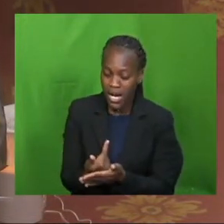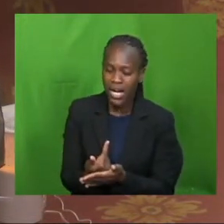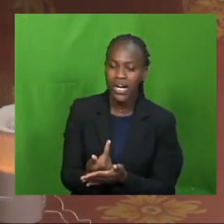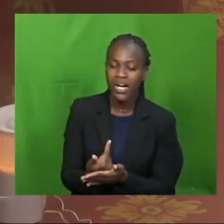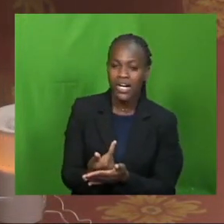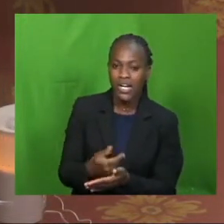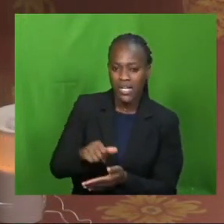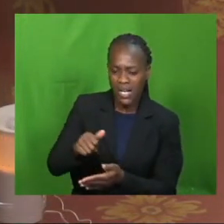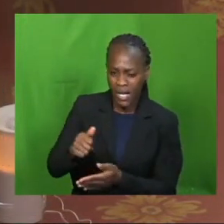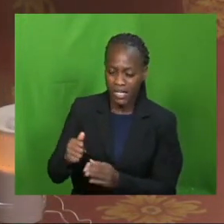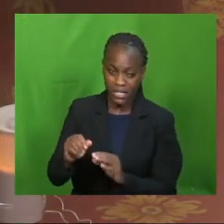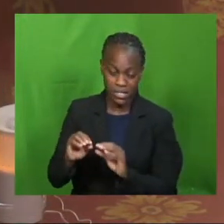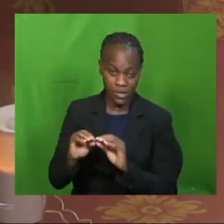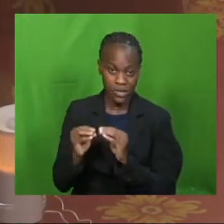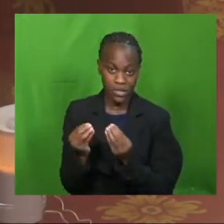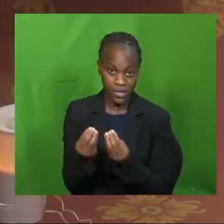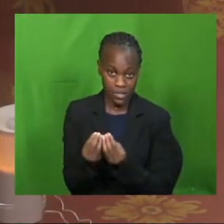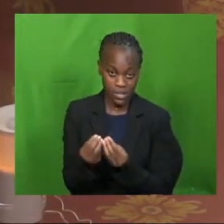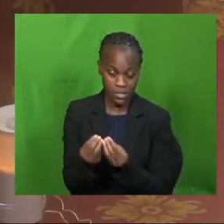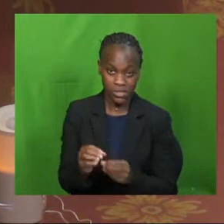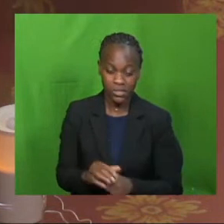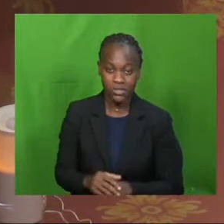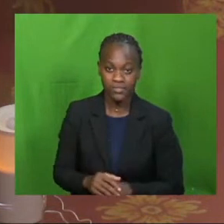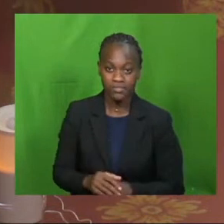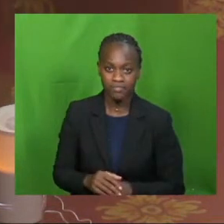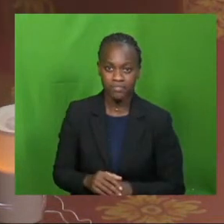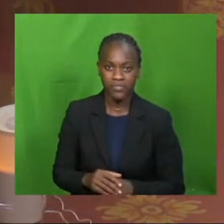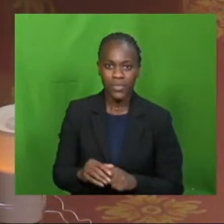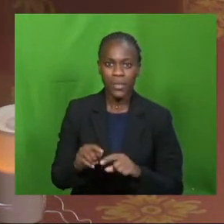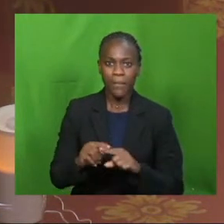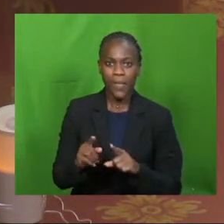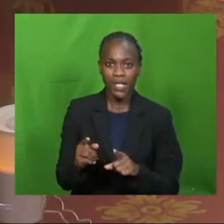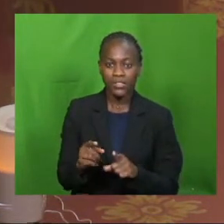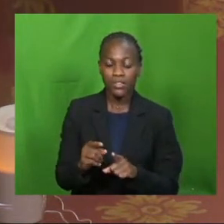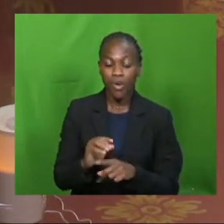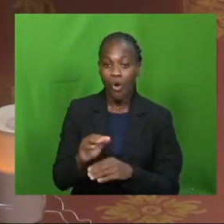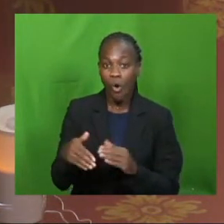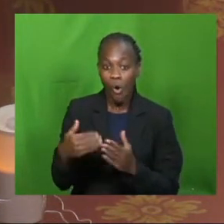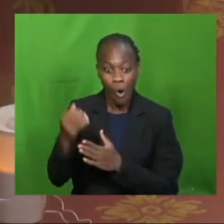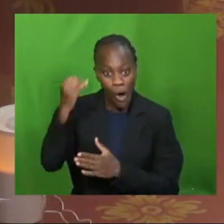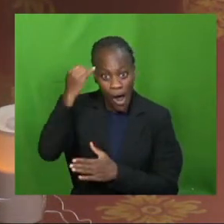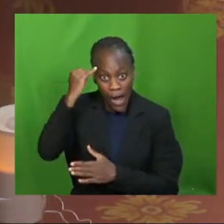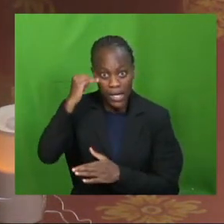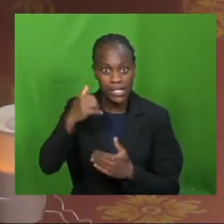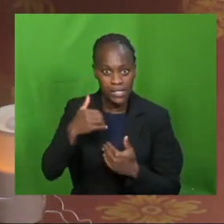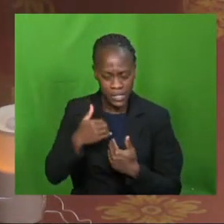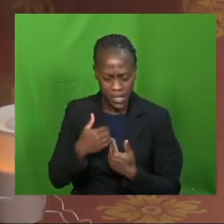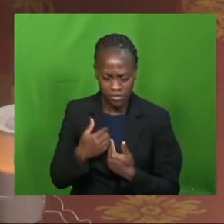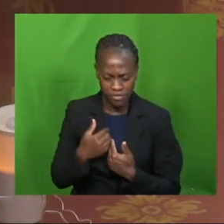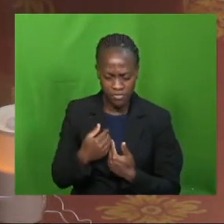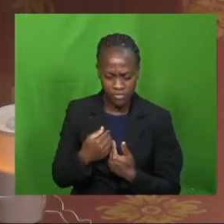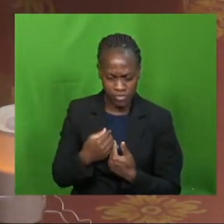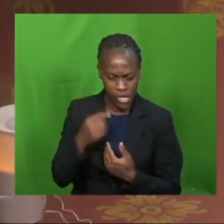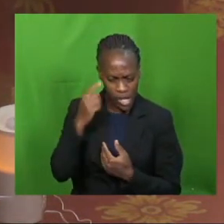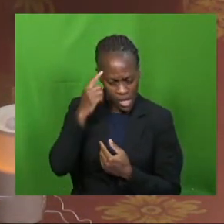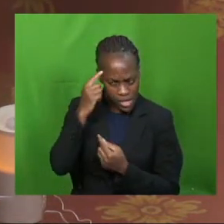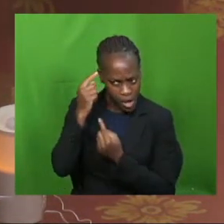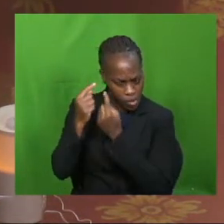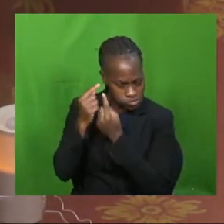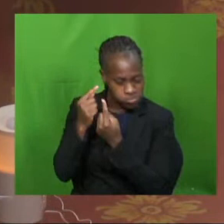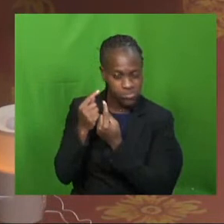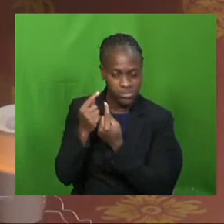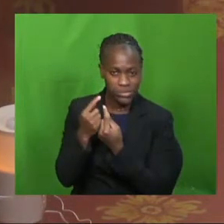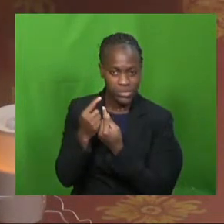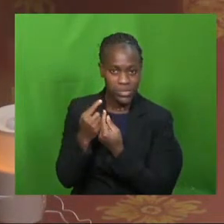Association of Ghana. Nonetheless, Mr. Speaker, we have analyzed the input we've received so far, and we have commenced work with the Attorney General to assist